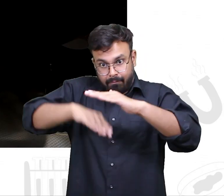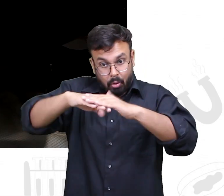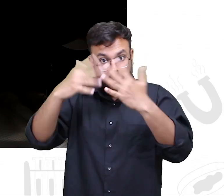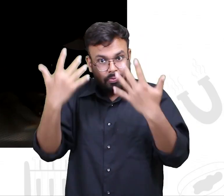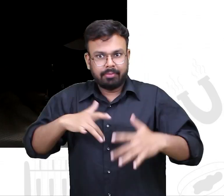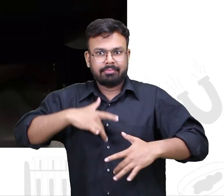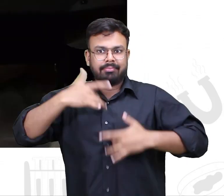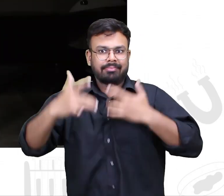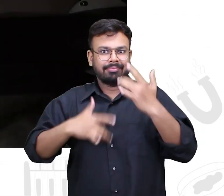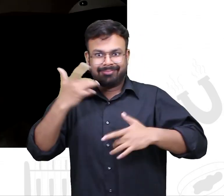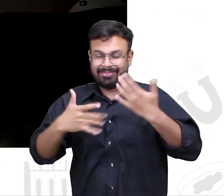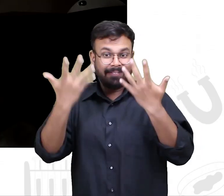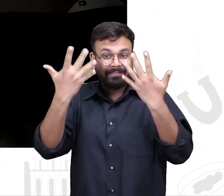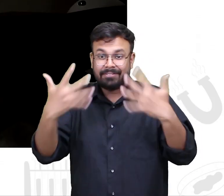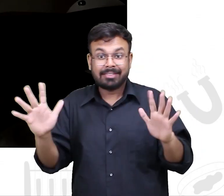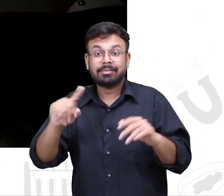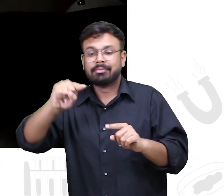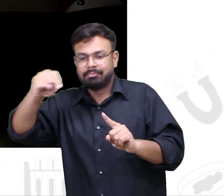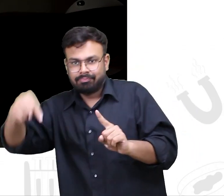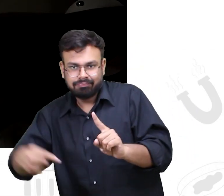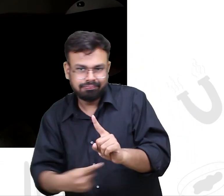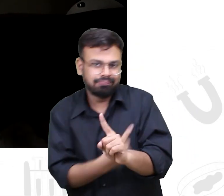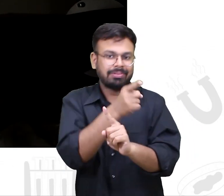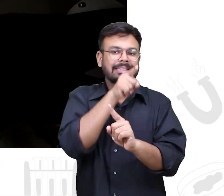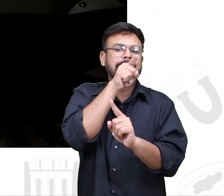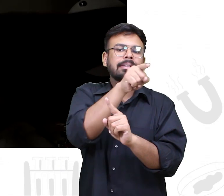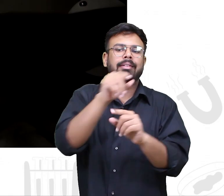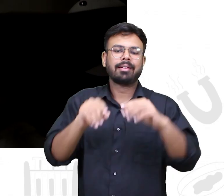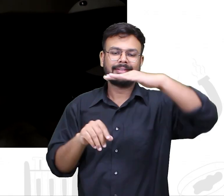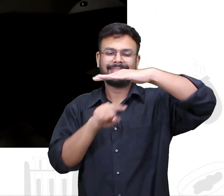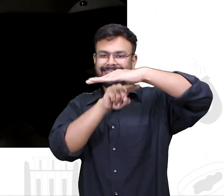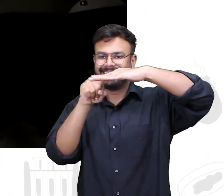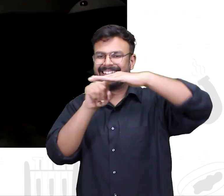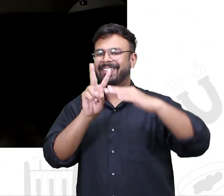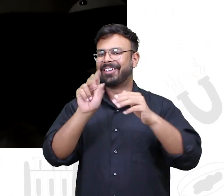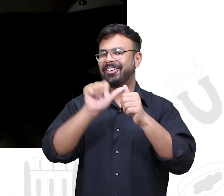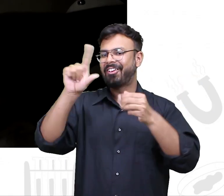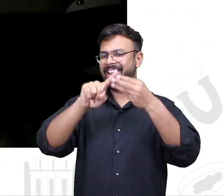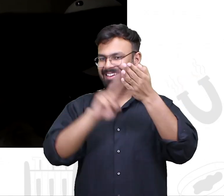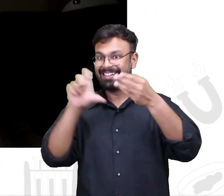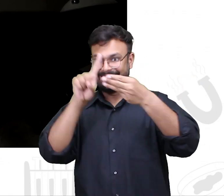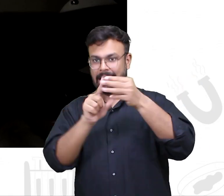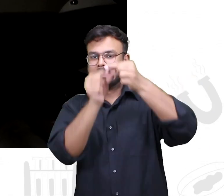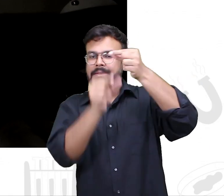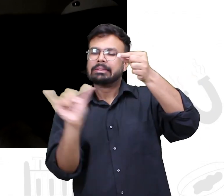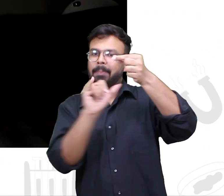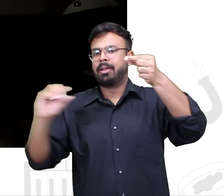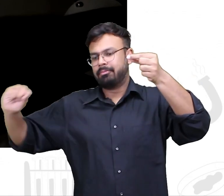photo excitation, the anode, it gets excited, and then the electrons, they channelize from